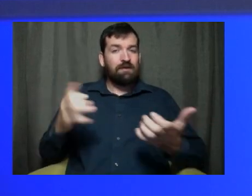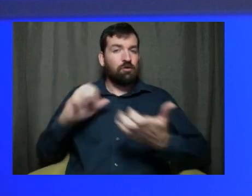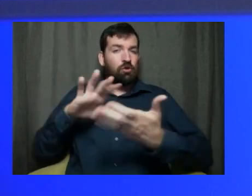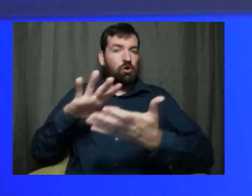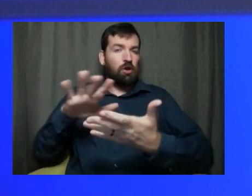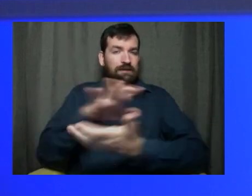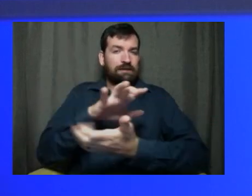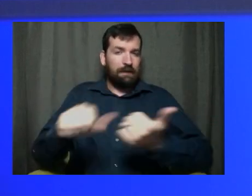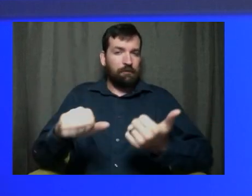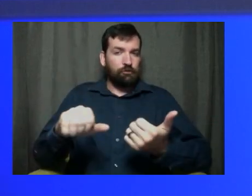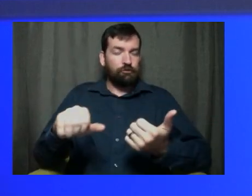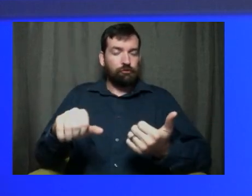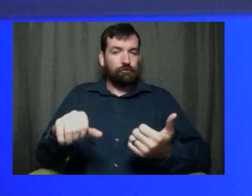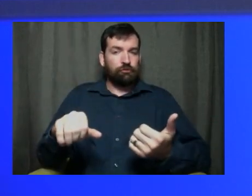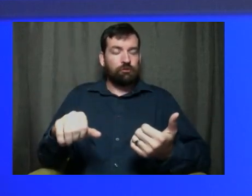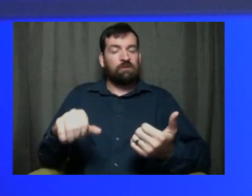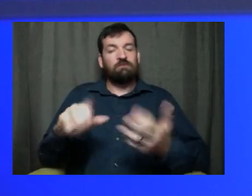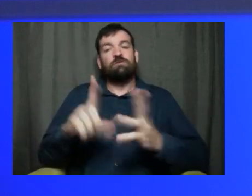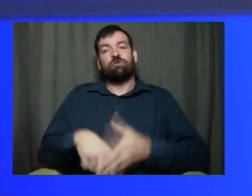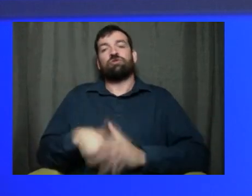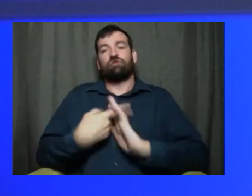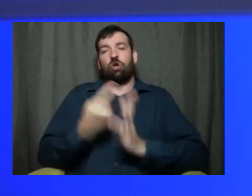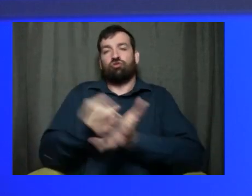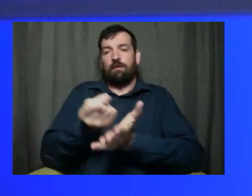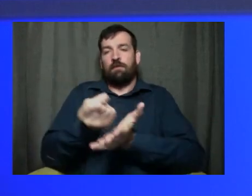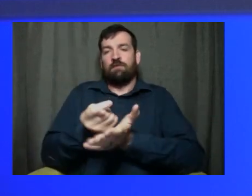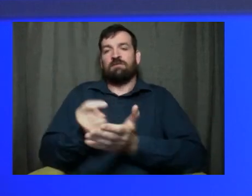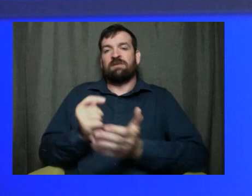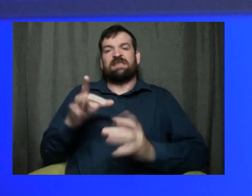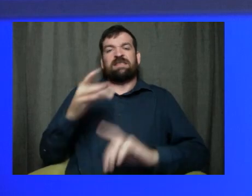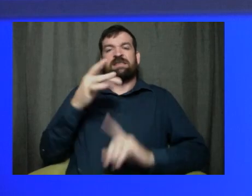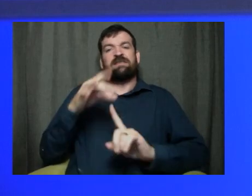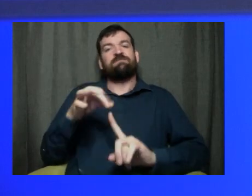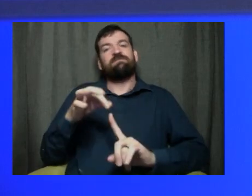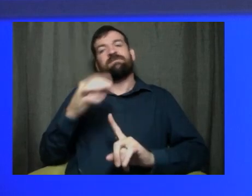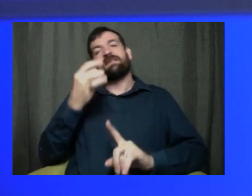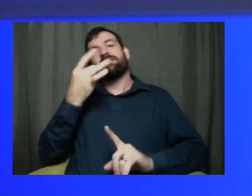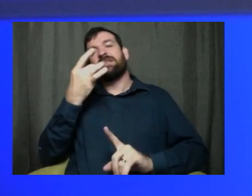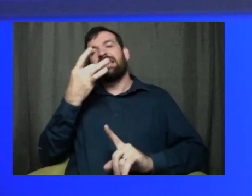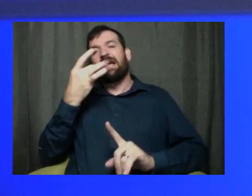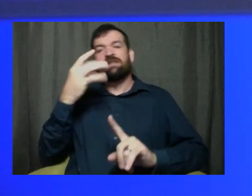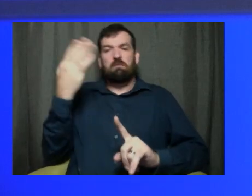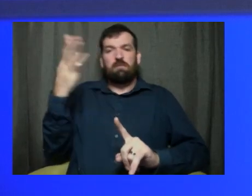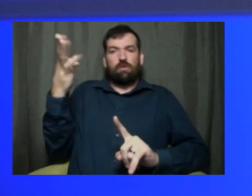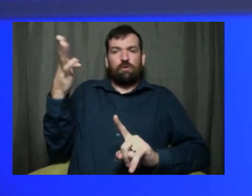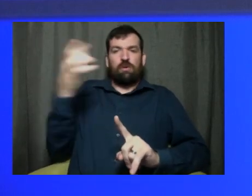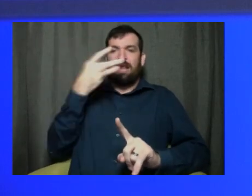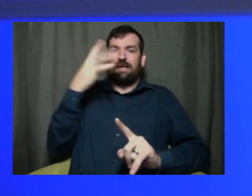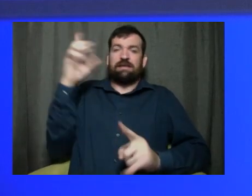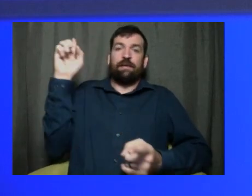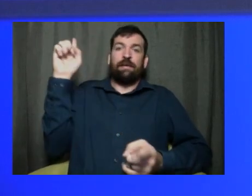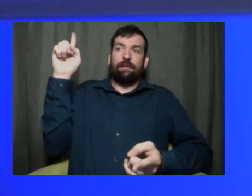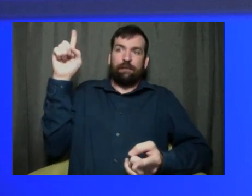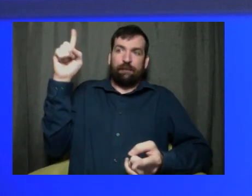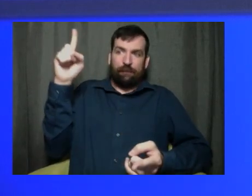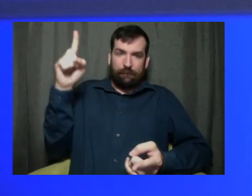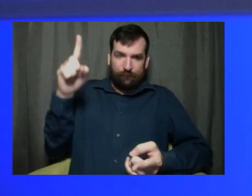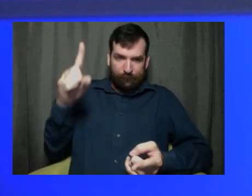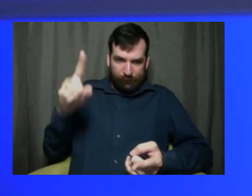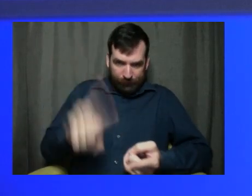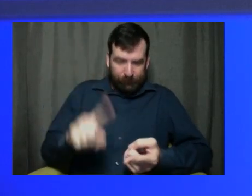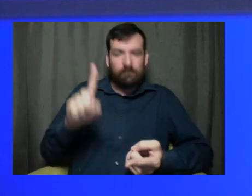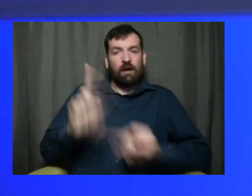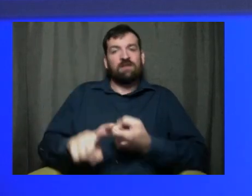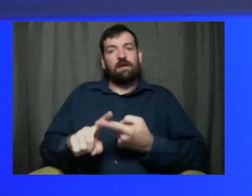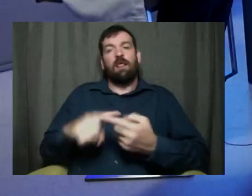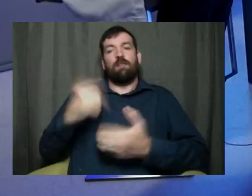baby, then we start treatment, which are special blue lights that help drive down that bilirubin level until the babies are old enough to process the bilirubin on their